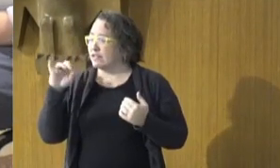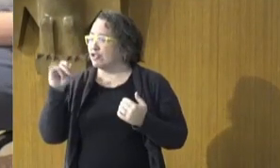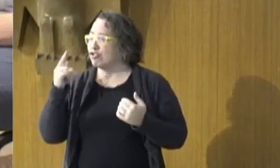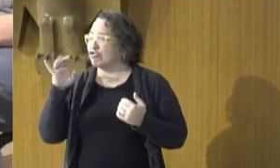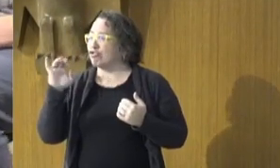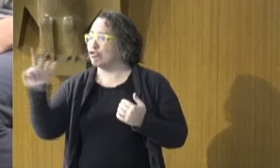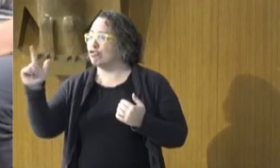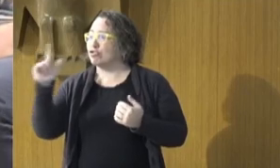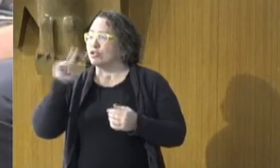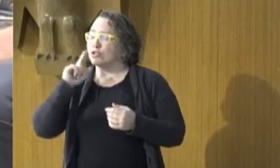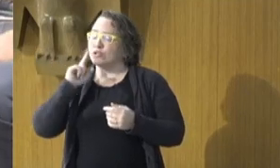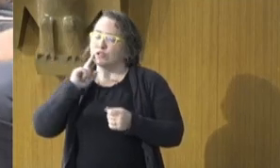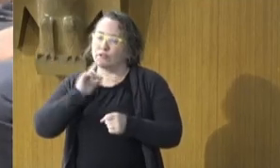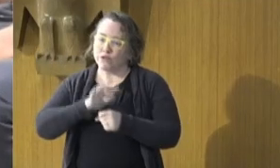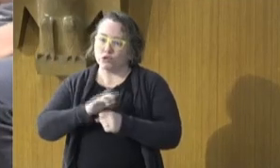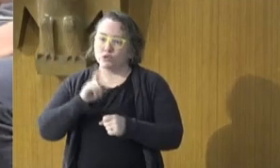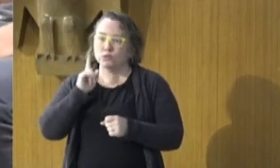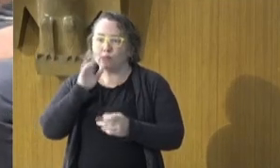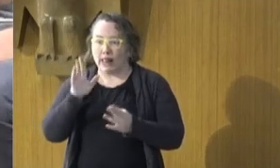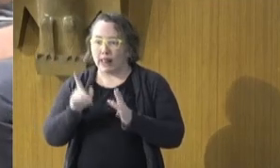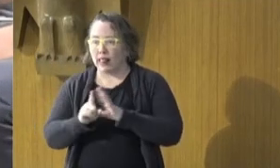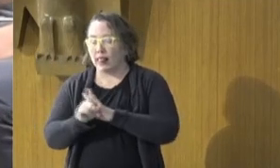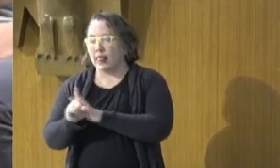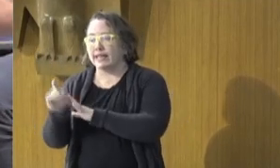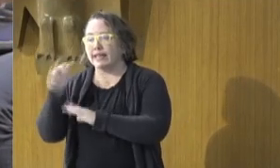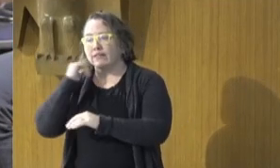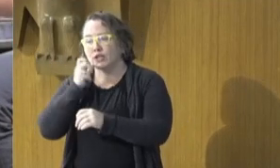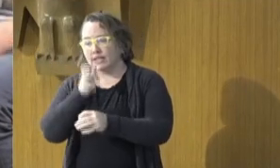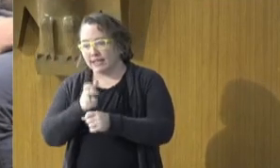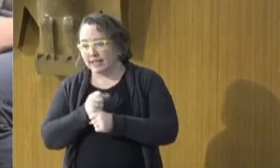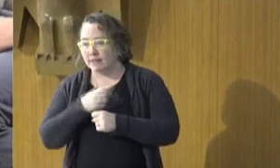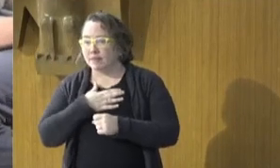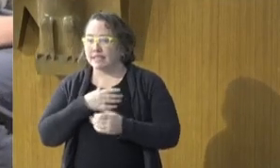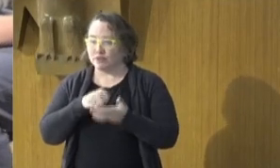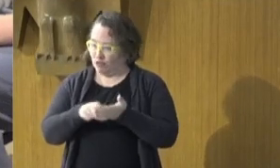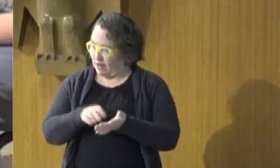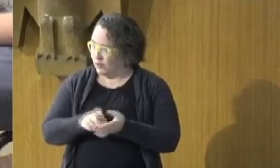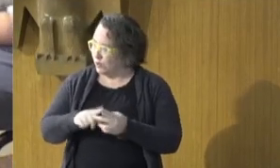these questions. We'll do it again next week. Again, if you didn't get one on there, feel free to write